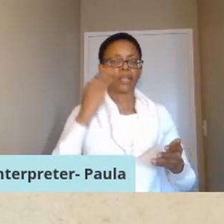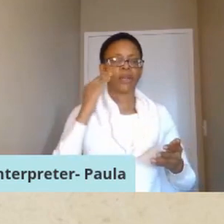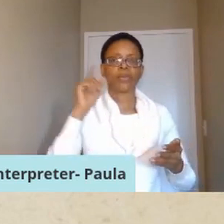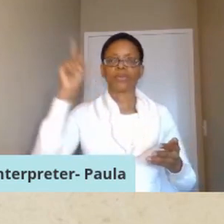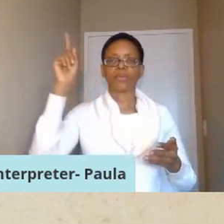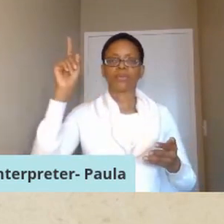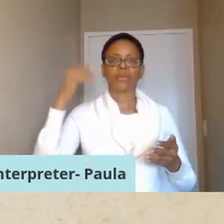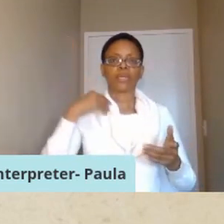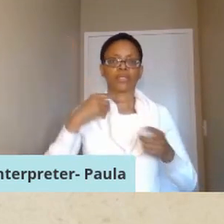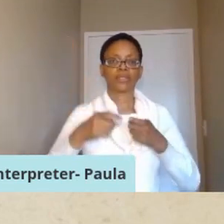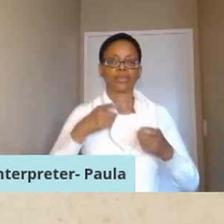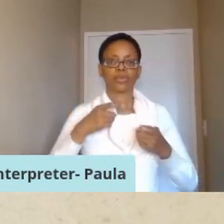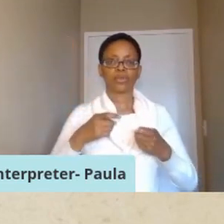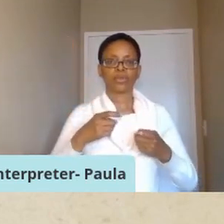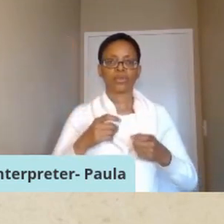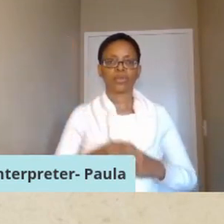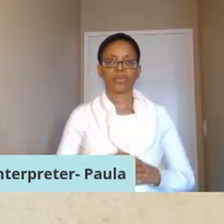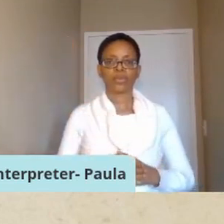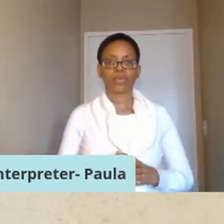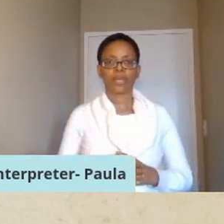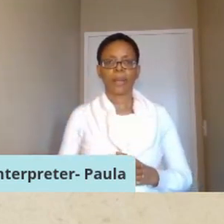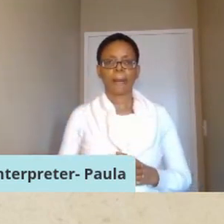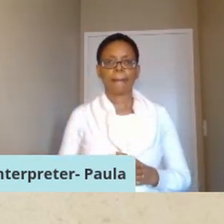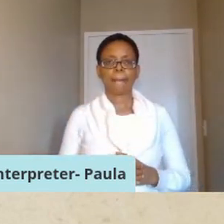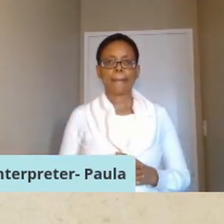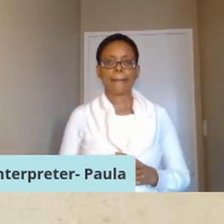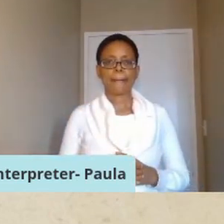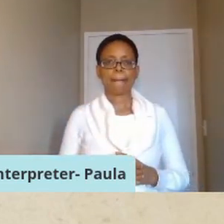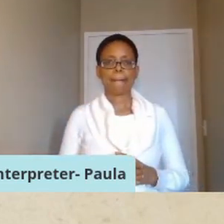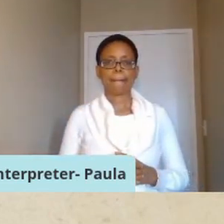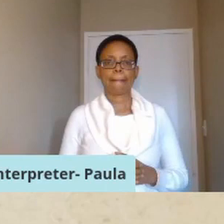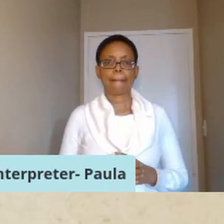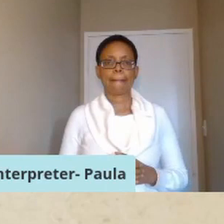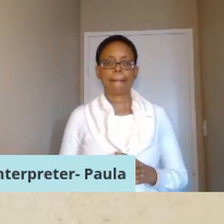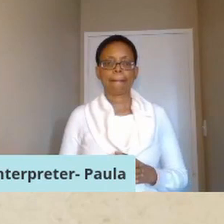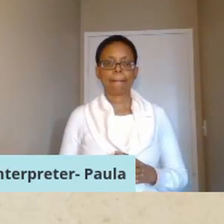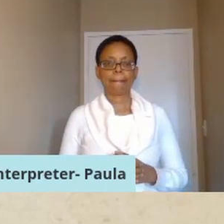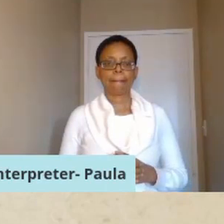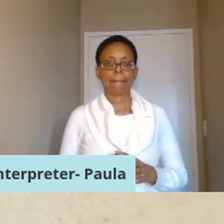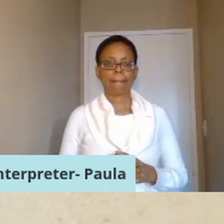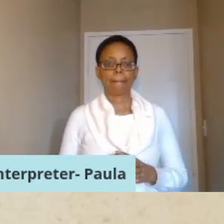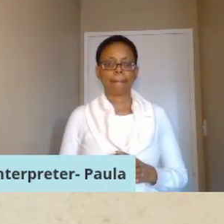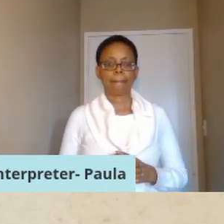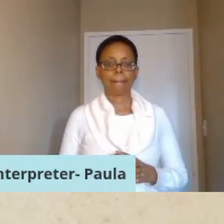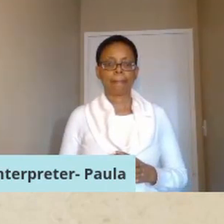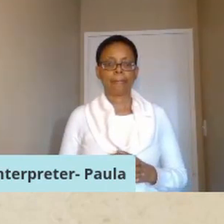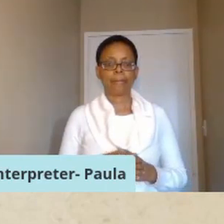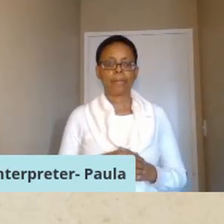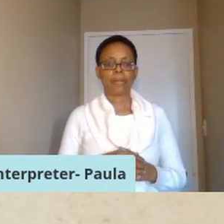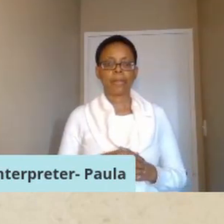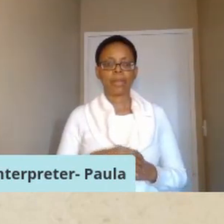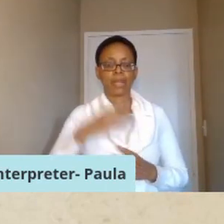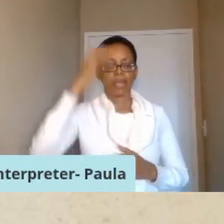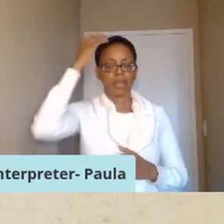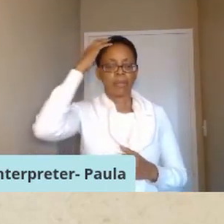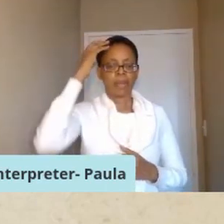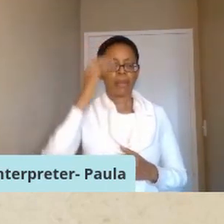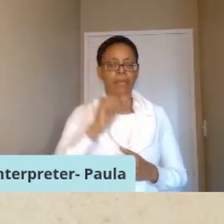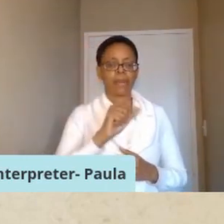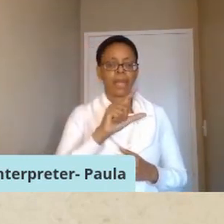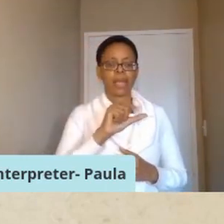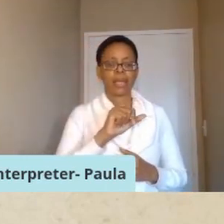In contrary, Imam Ghazali connects 5 external